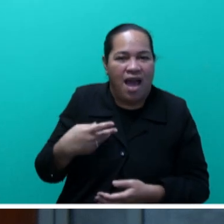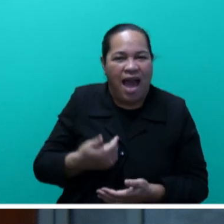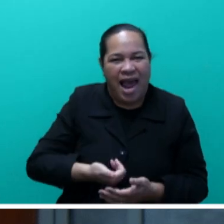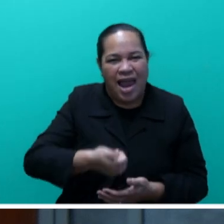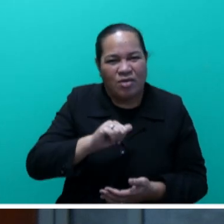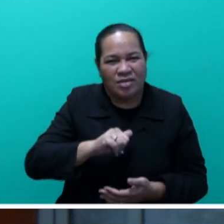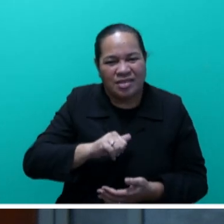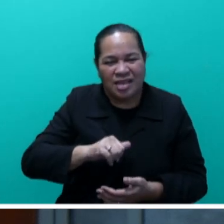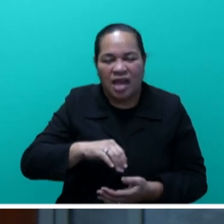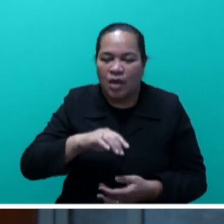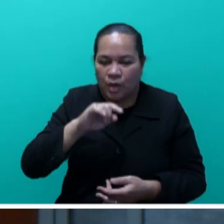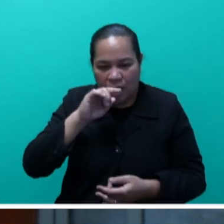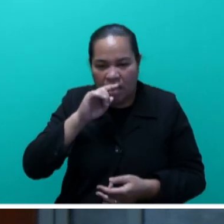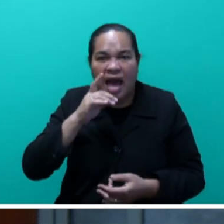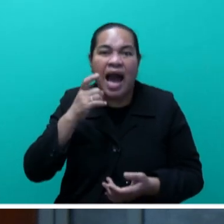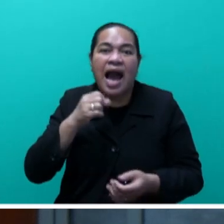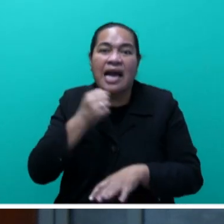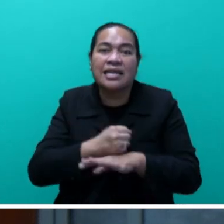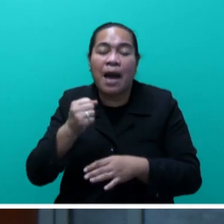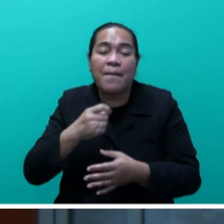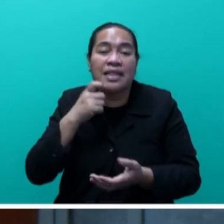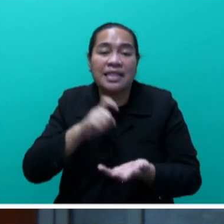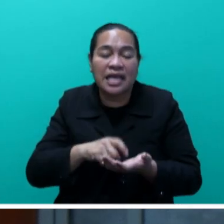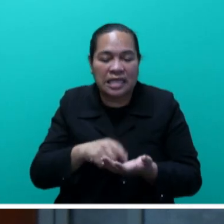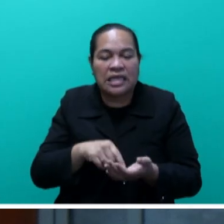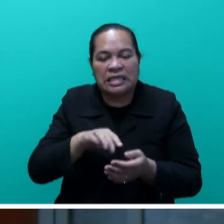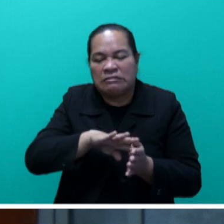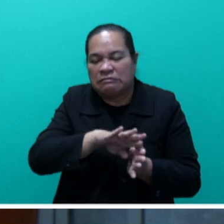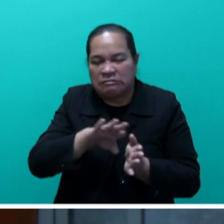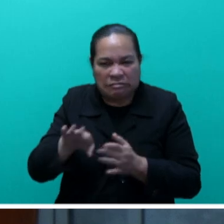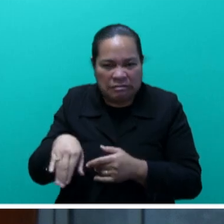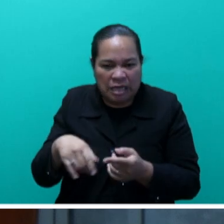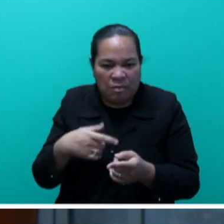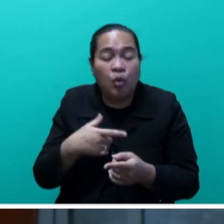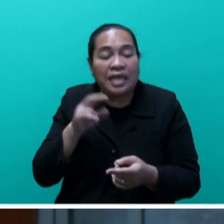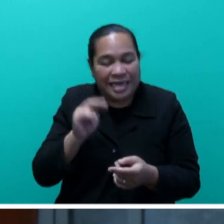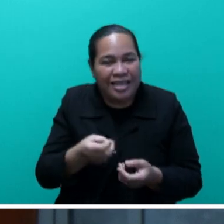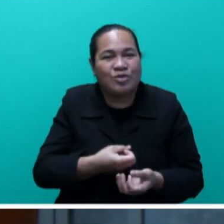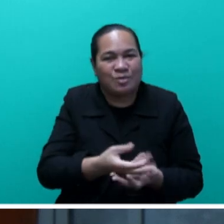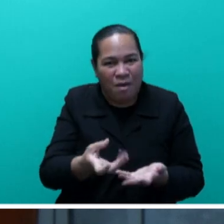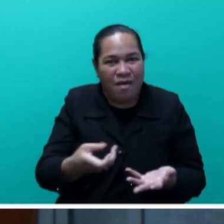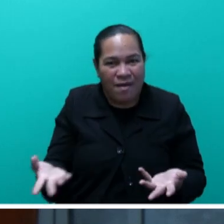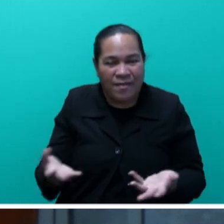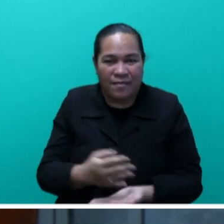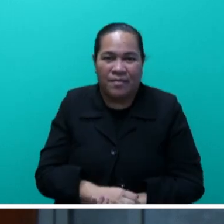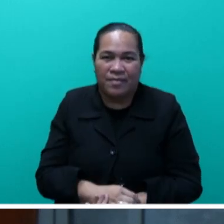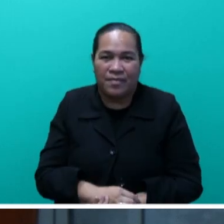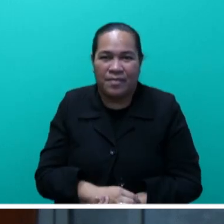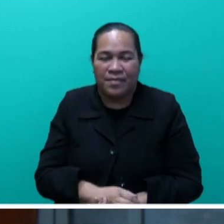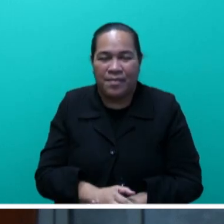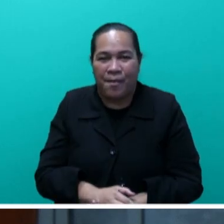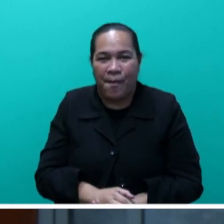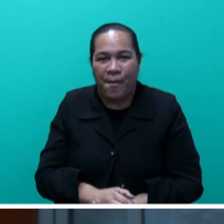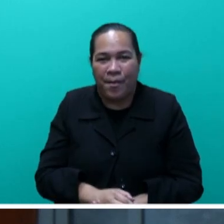not bring down the government debt that stands in the way of the greater social spending that we need. It didn't go down, it went